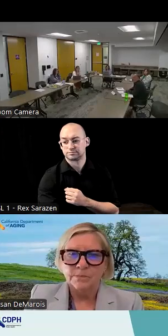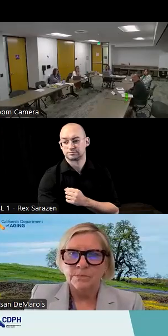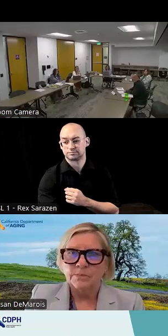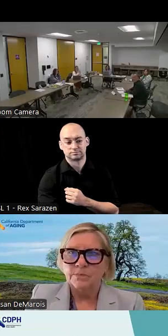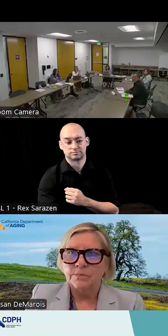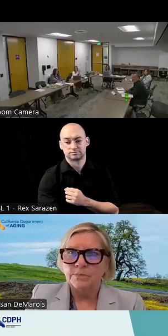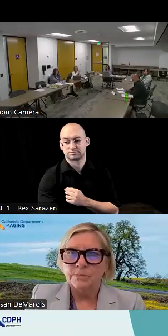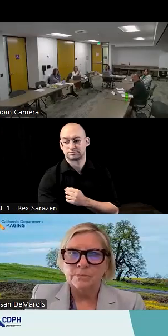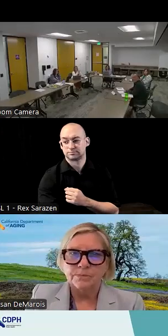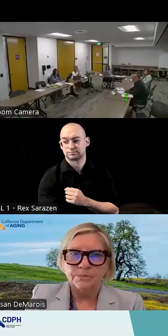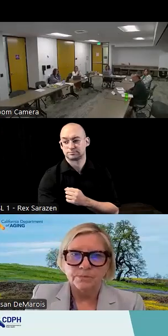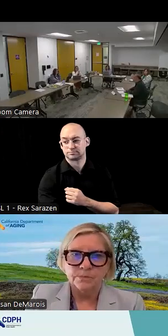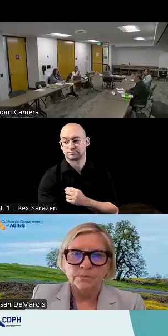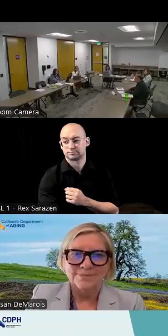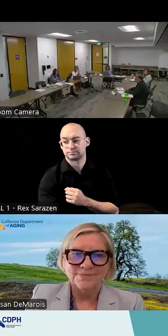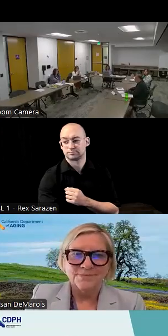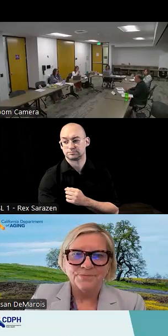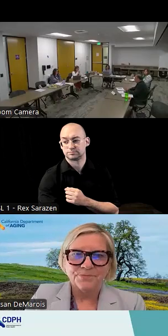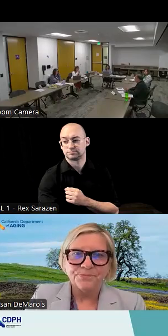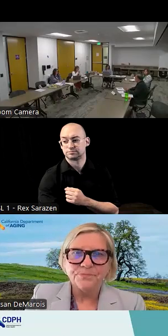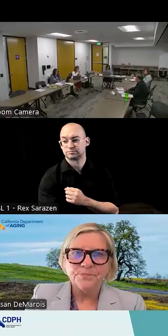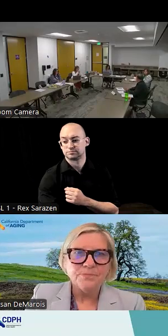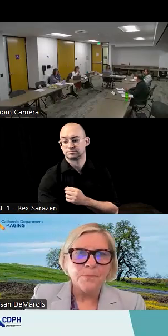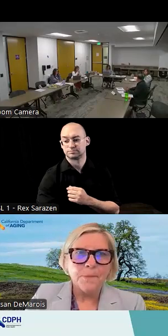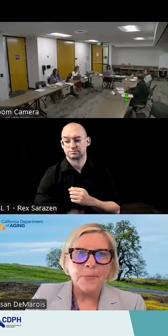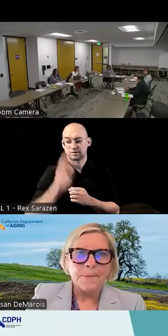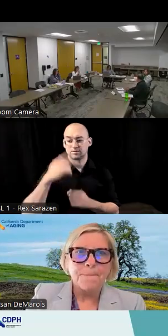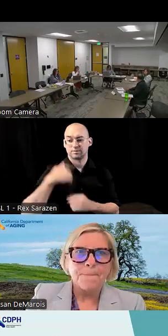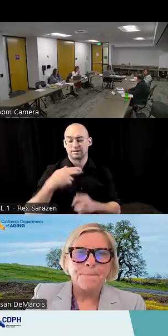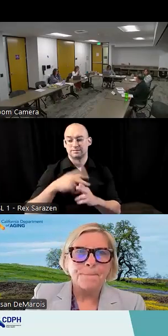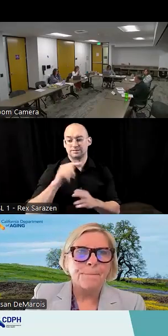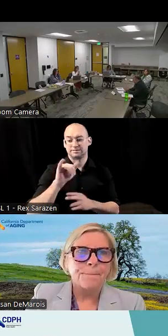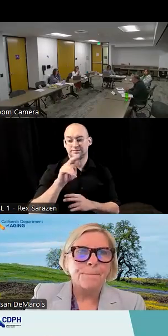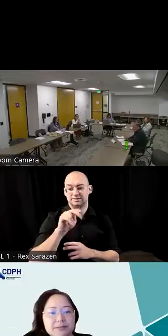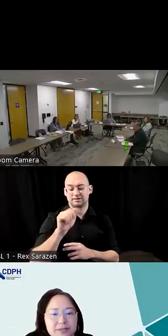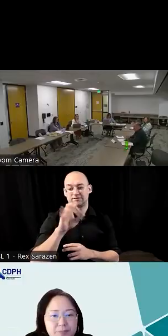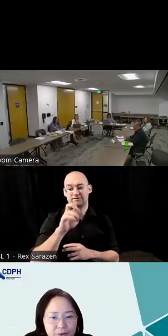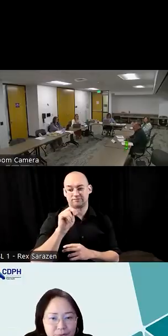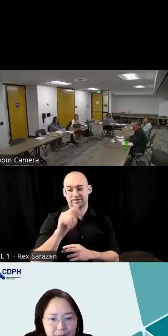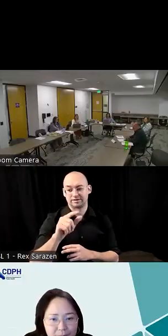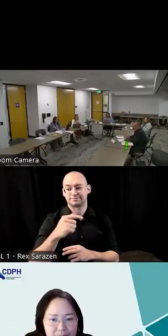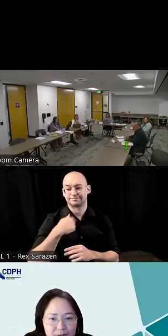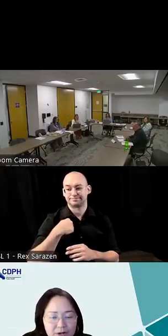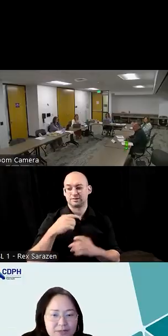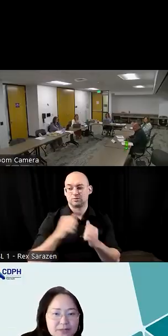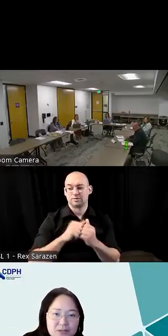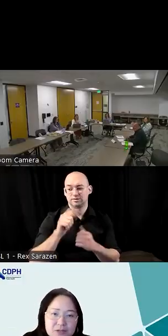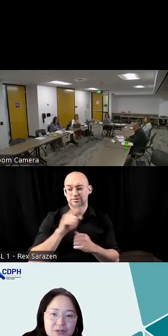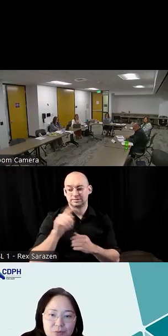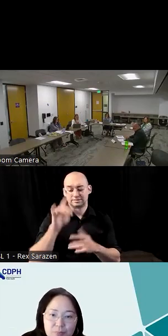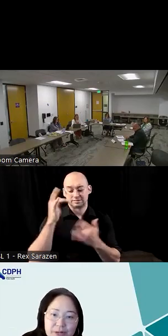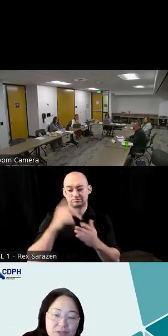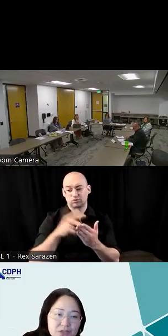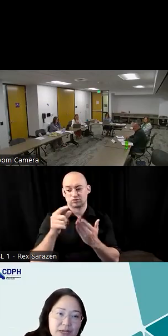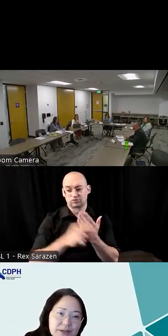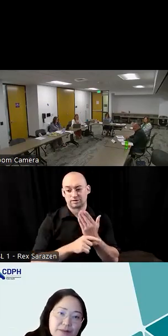All right. Good afternoon, everyone. My name is Tina Fung. I'm the manager for the Alzheimer's disease program within the Chronic Disease